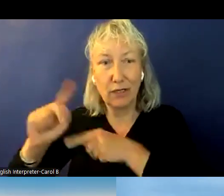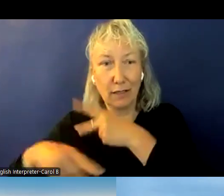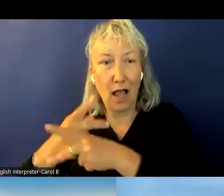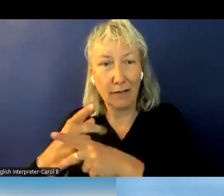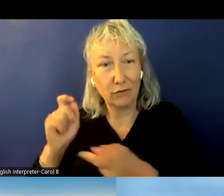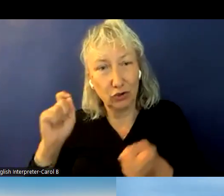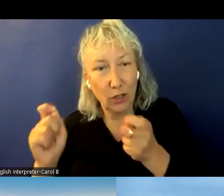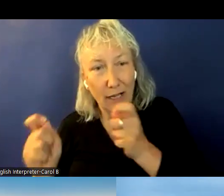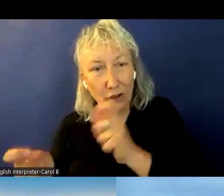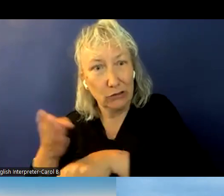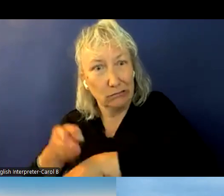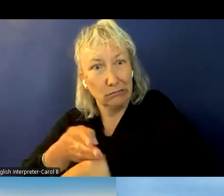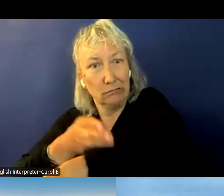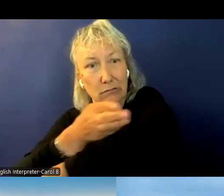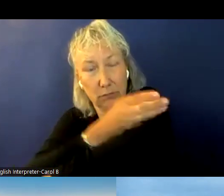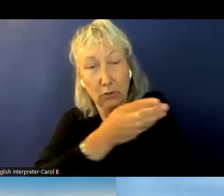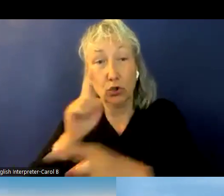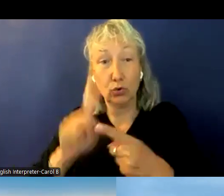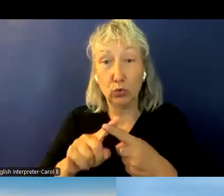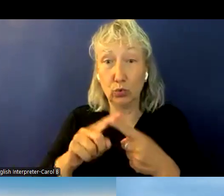mission, the ODC